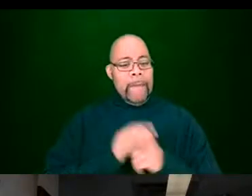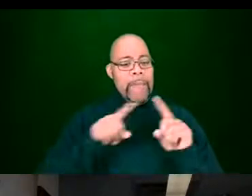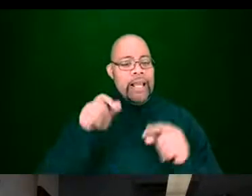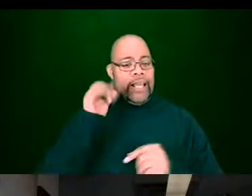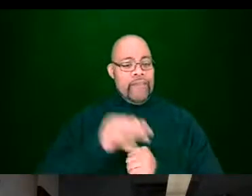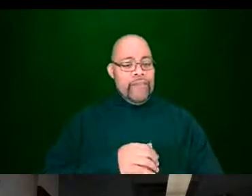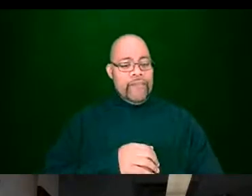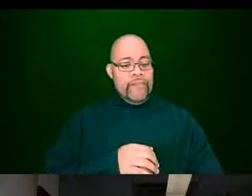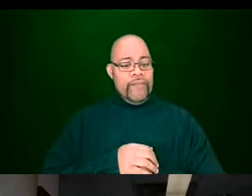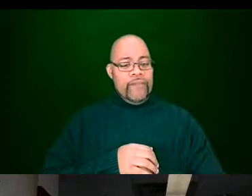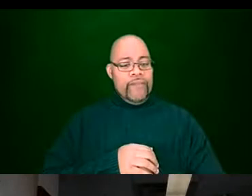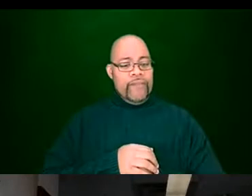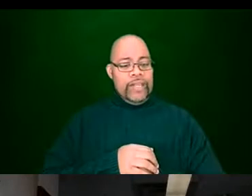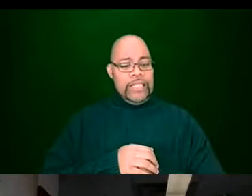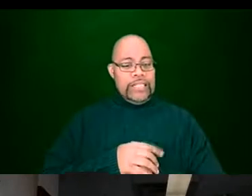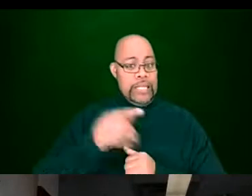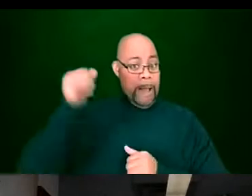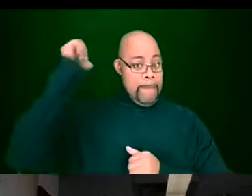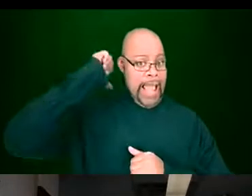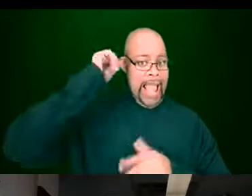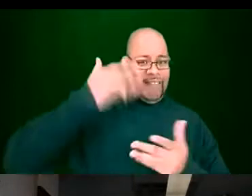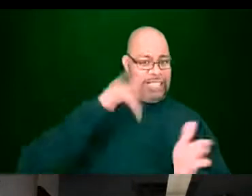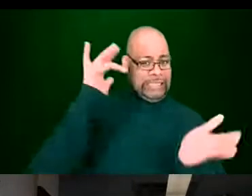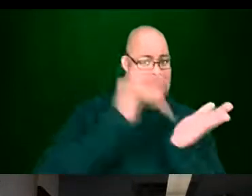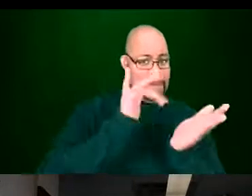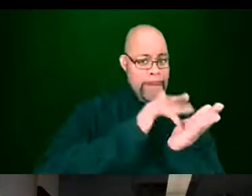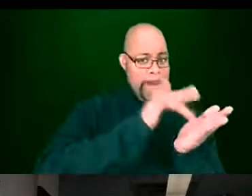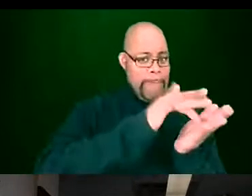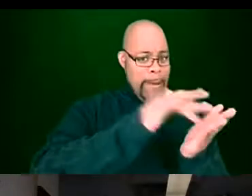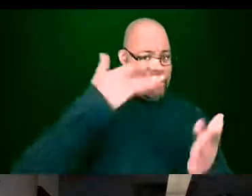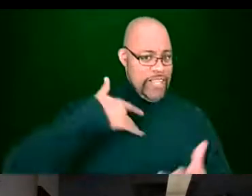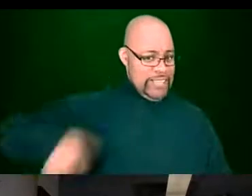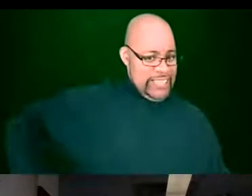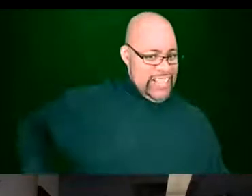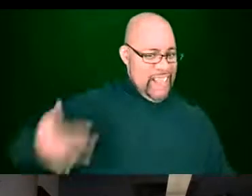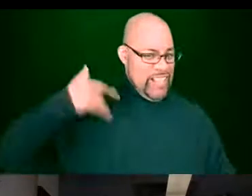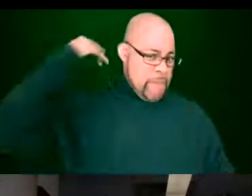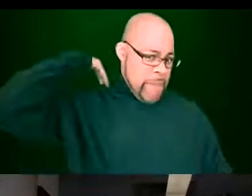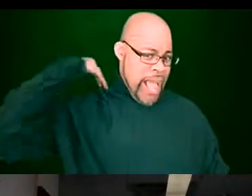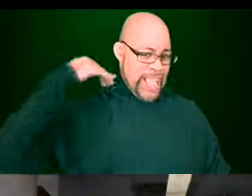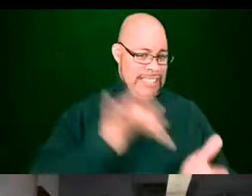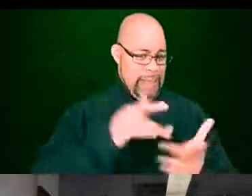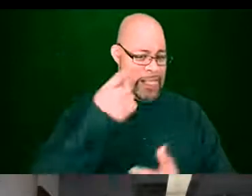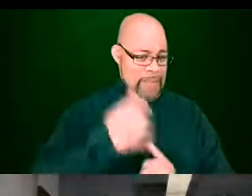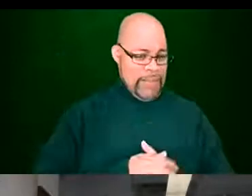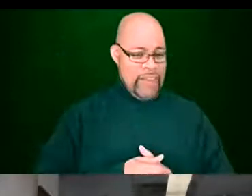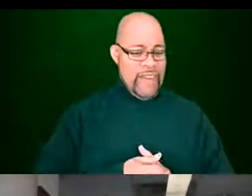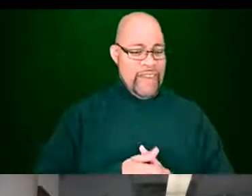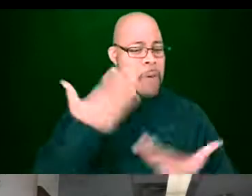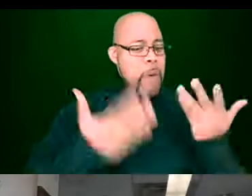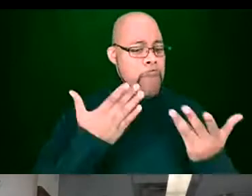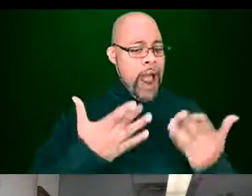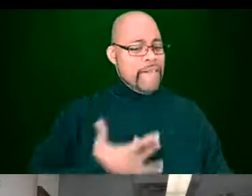kind of tap on your back, everybody, if you kind of tap on your back a little bit, you